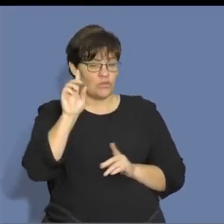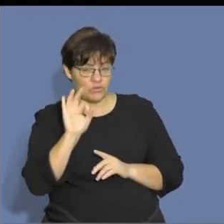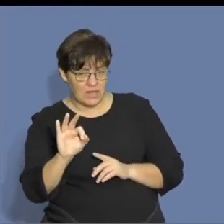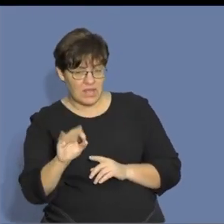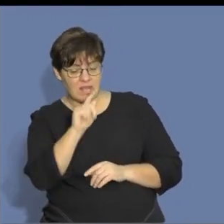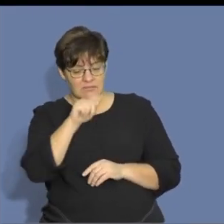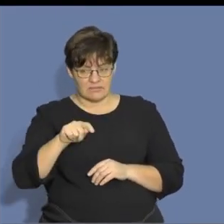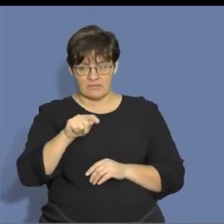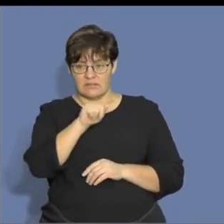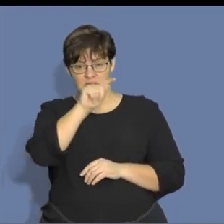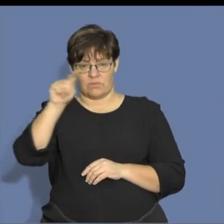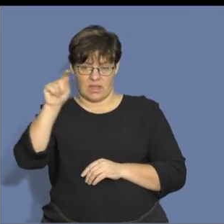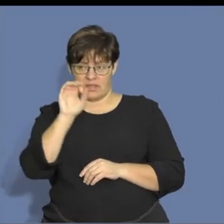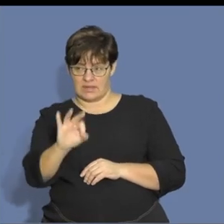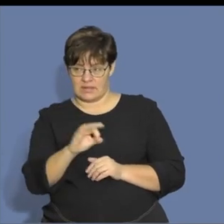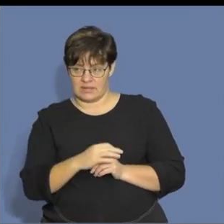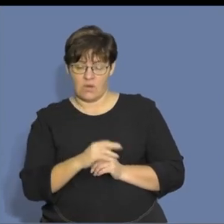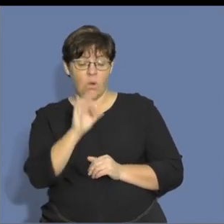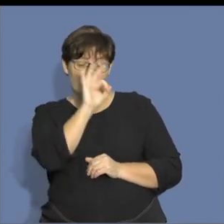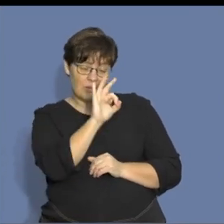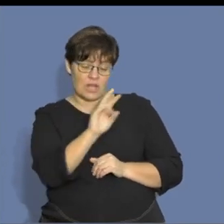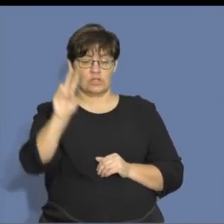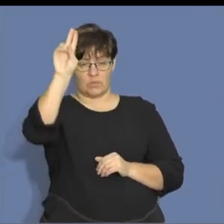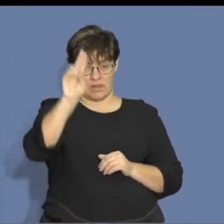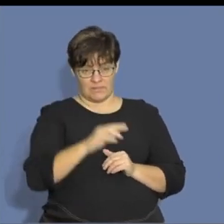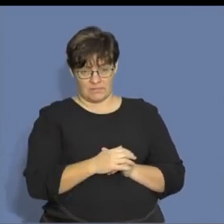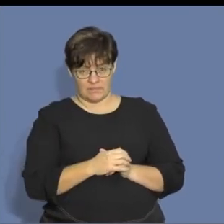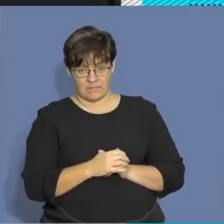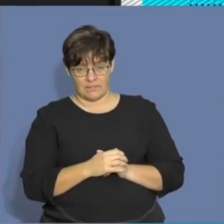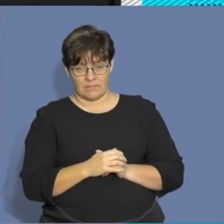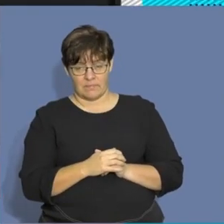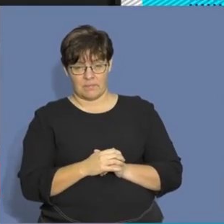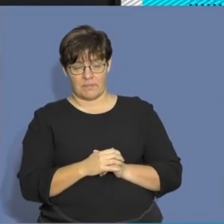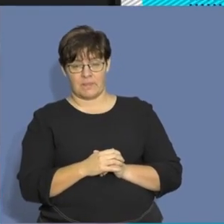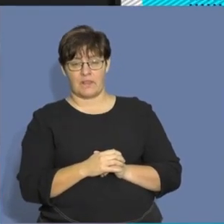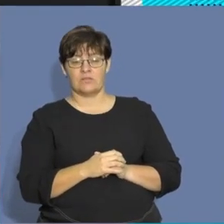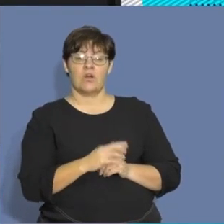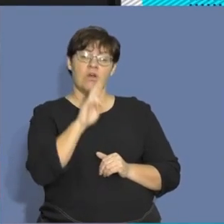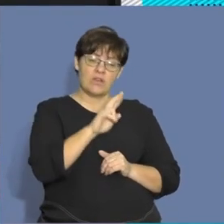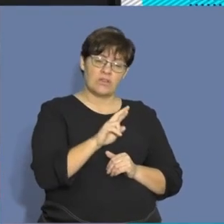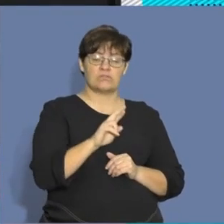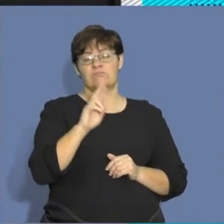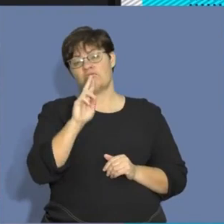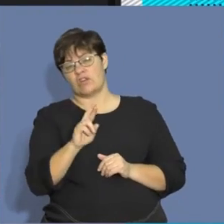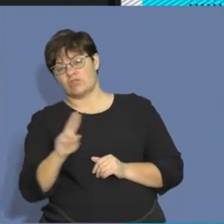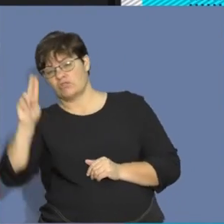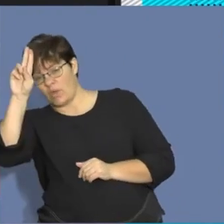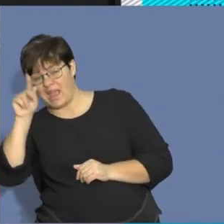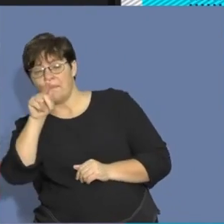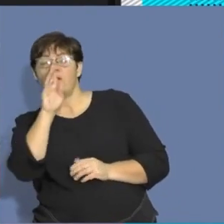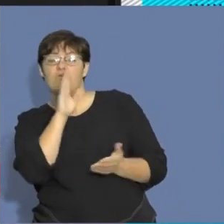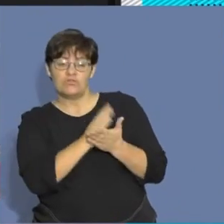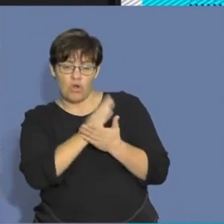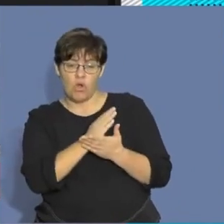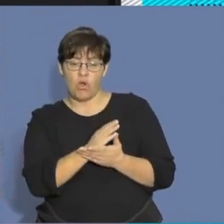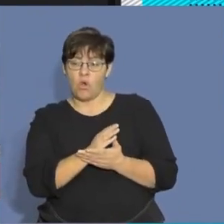it's 3 squared. So just be careful with that. Remember, we discussed the radius and the radius squared, so just make sure that